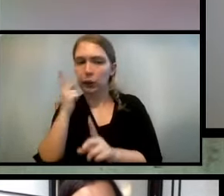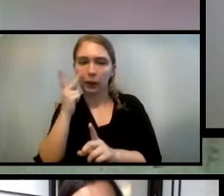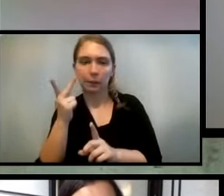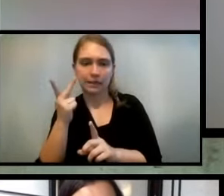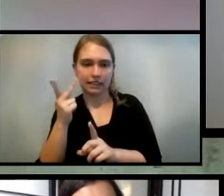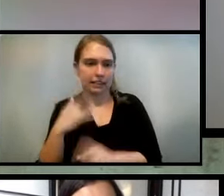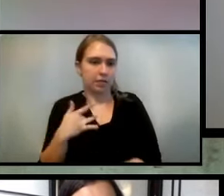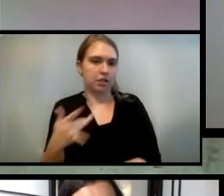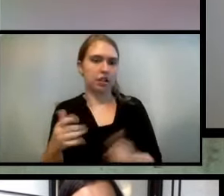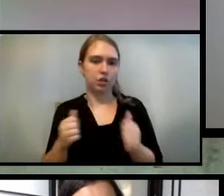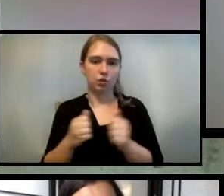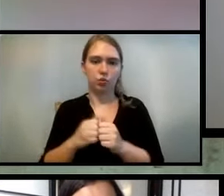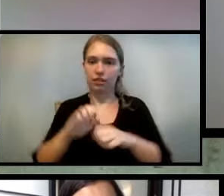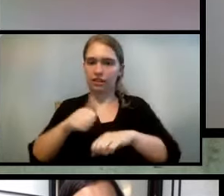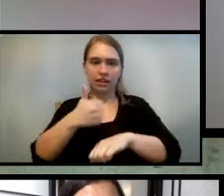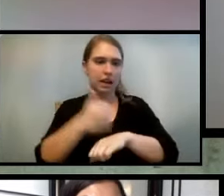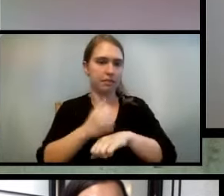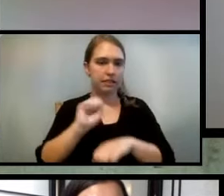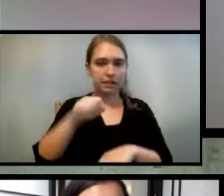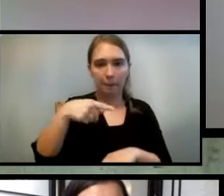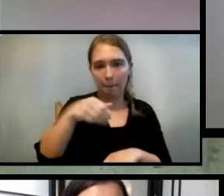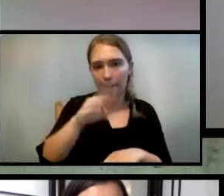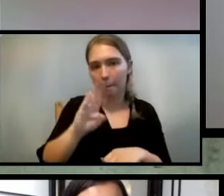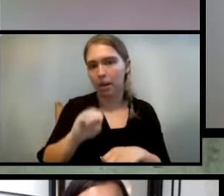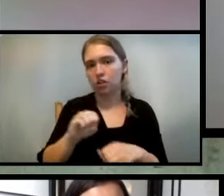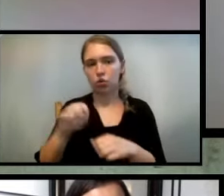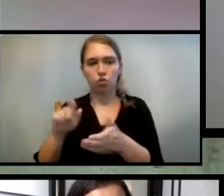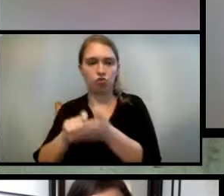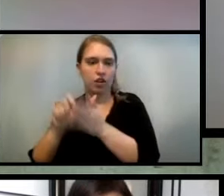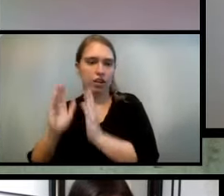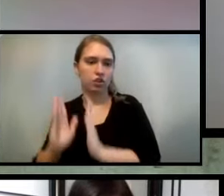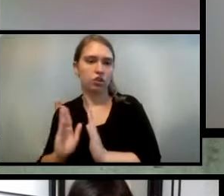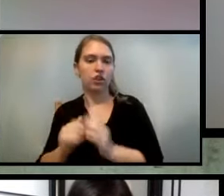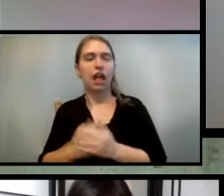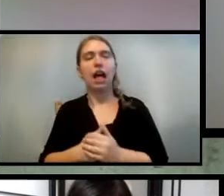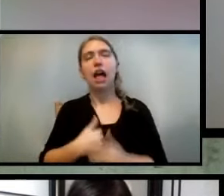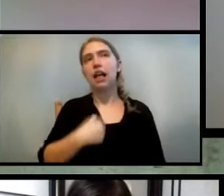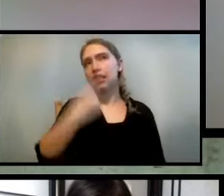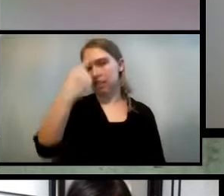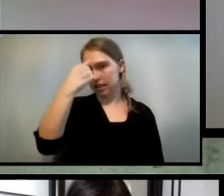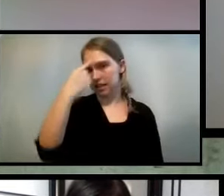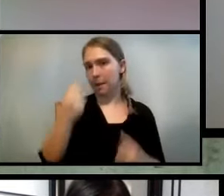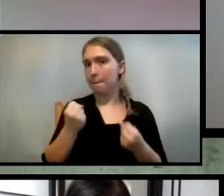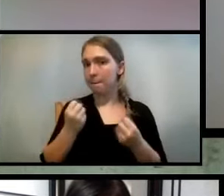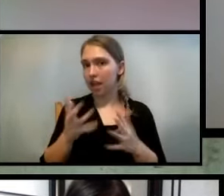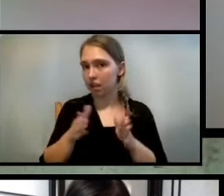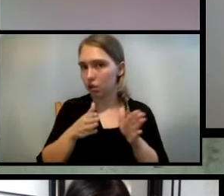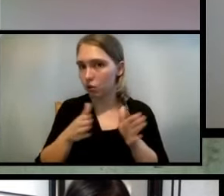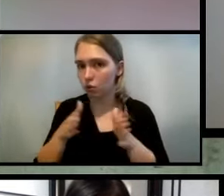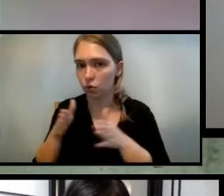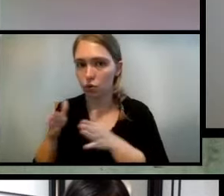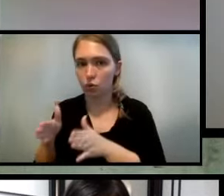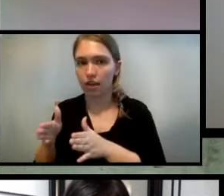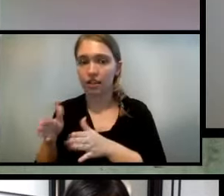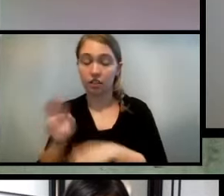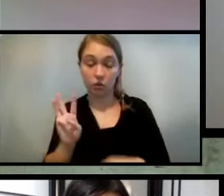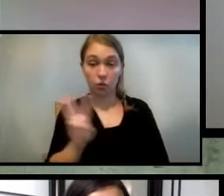established spaces. I think in a lot of ways, the West is very